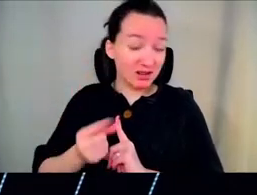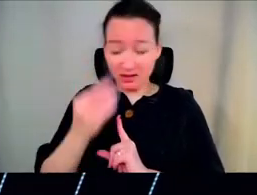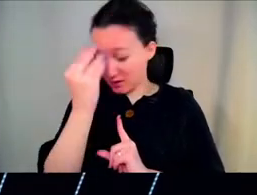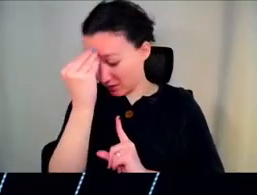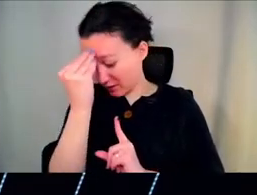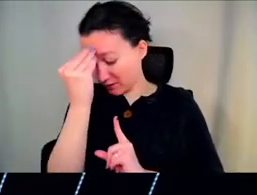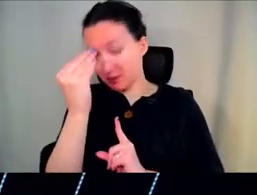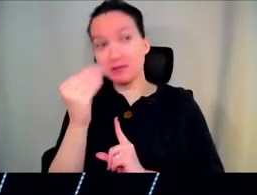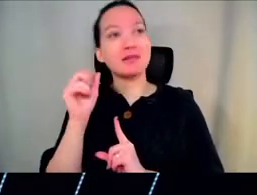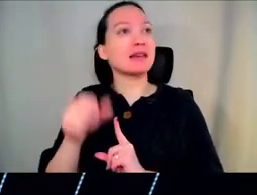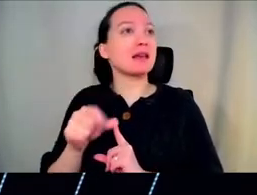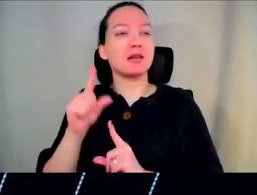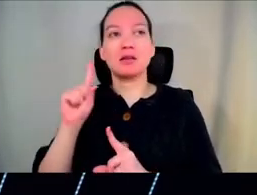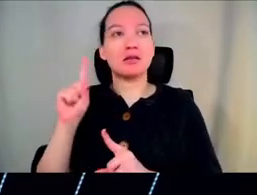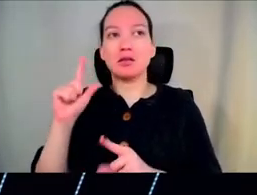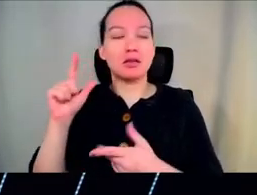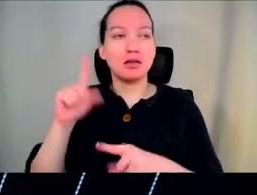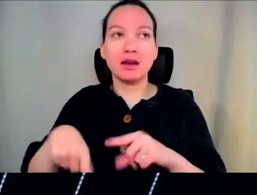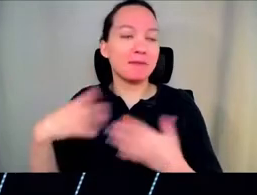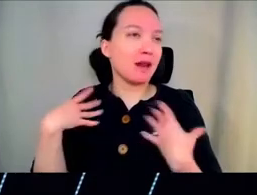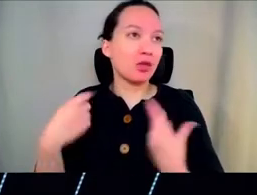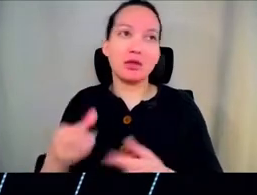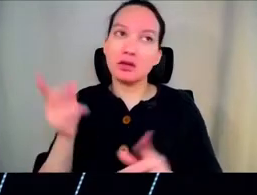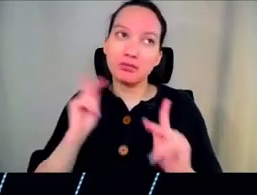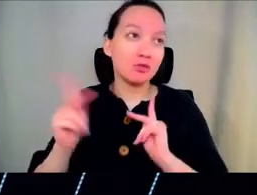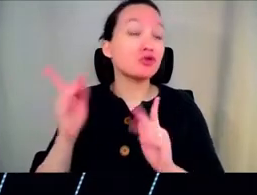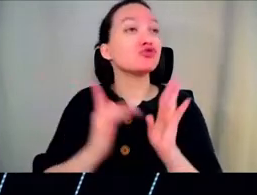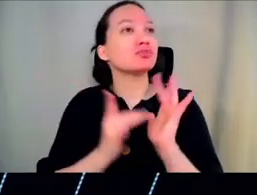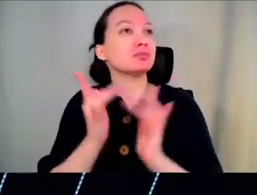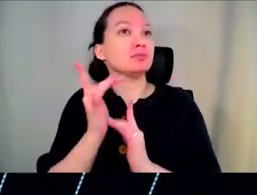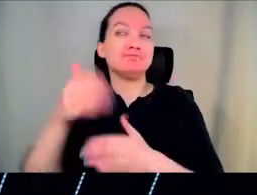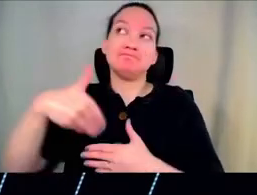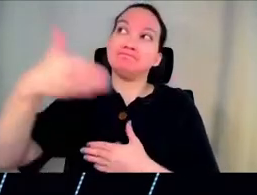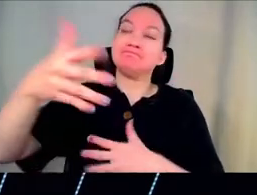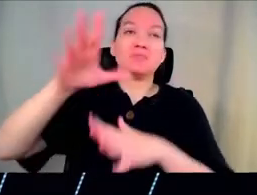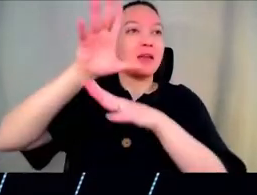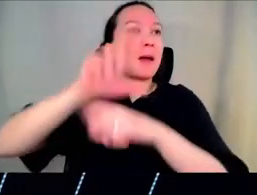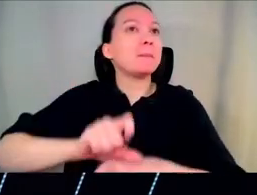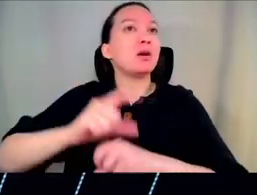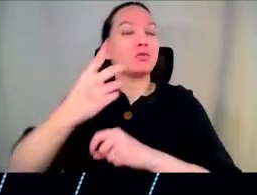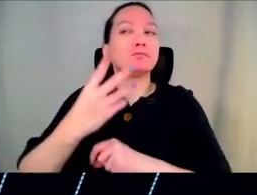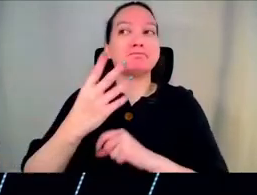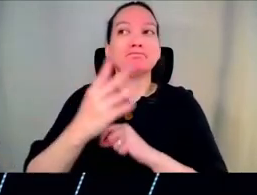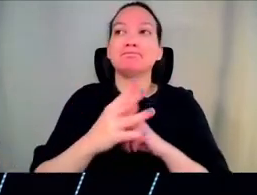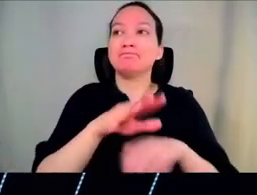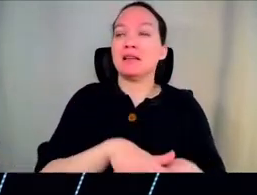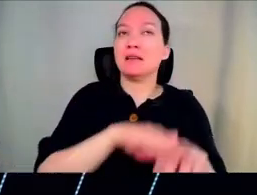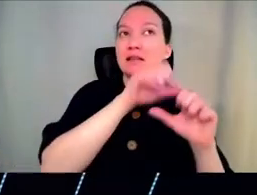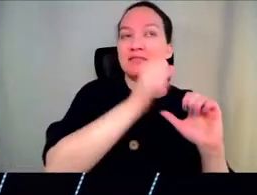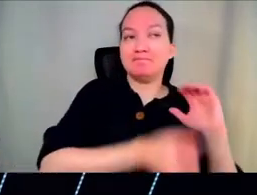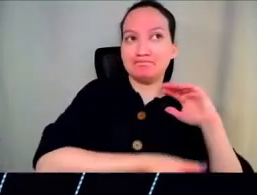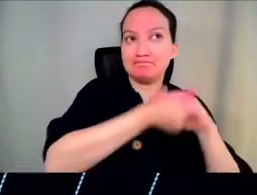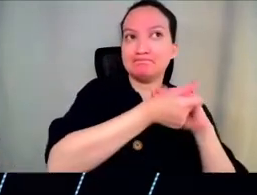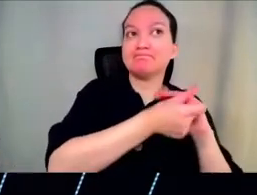about, then we cannot be healthy people. So Jesus made it a regular practice to go away and sit with God and